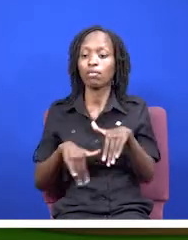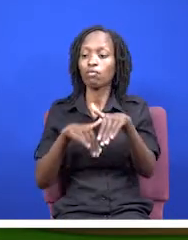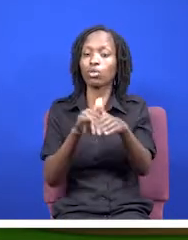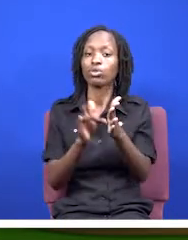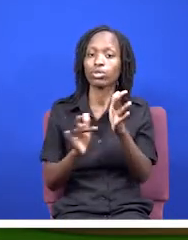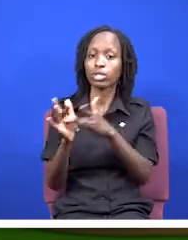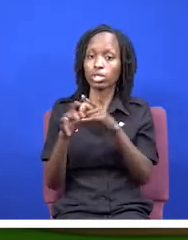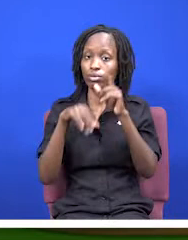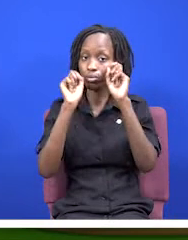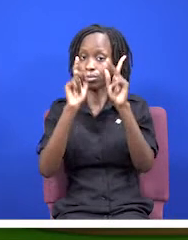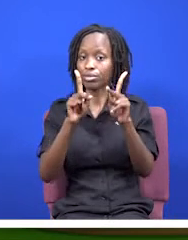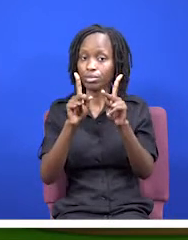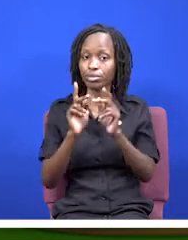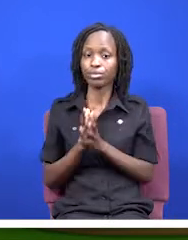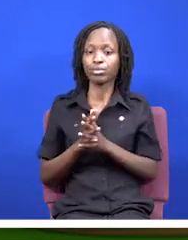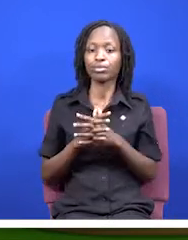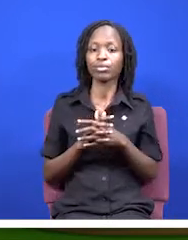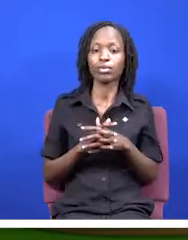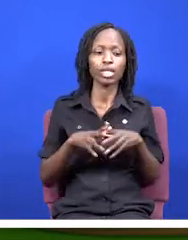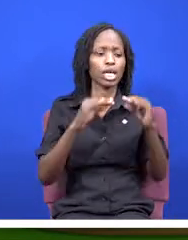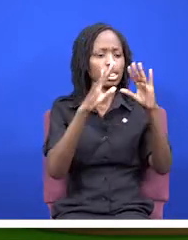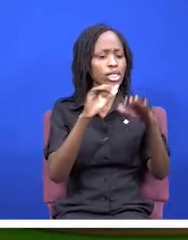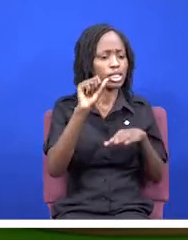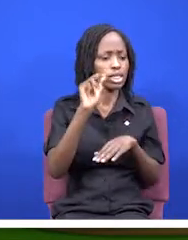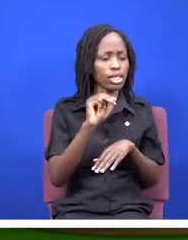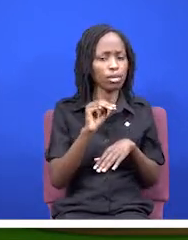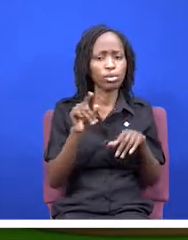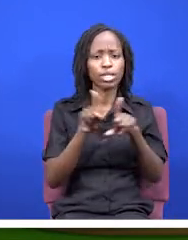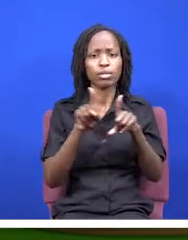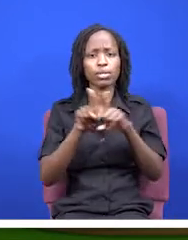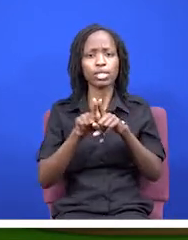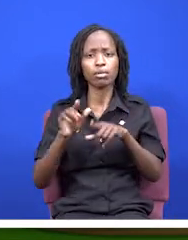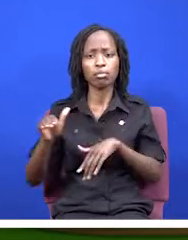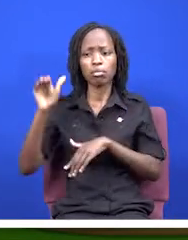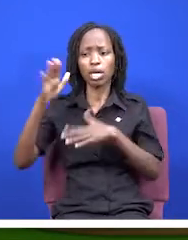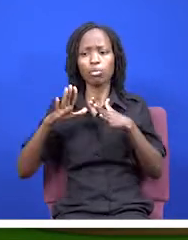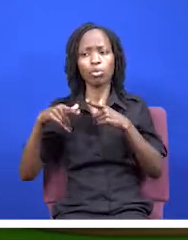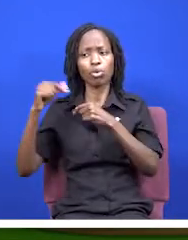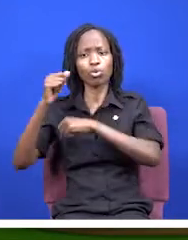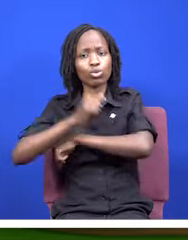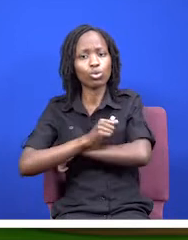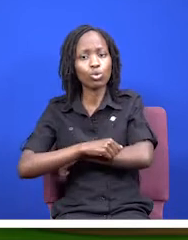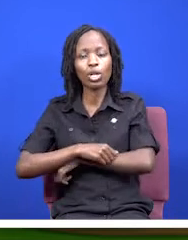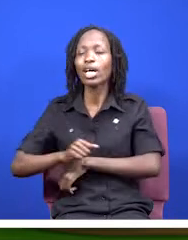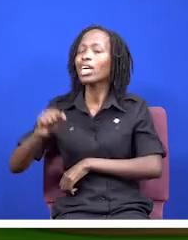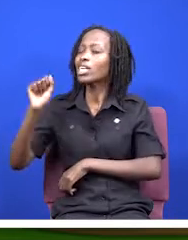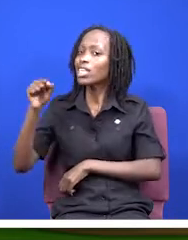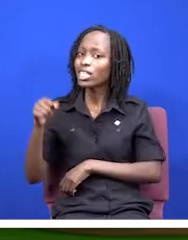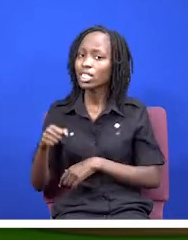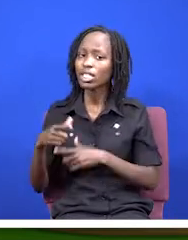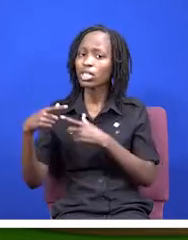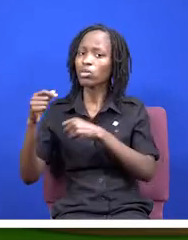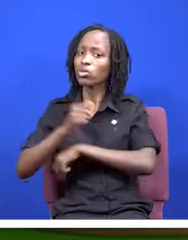follow Jesus. Is that right? Yes. That is true. And Teacher Sam, mm-hmm. even grown-ups, they go to school. Yes,